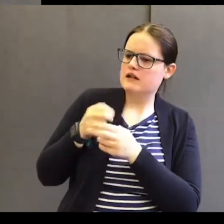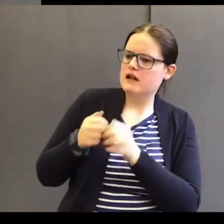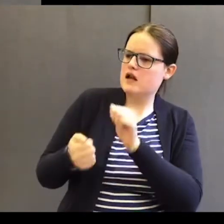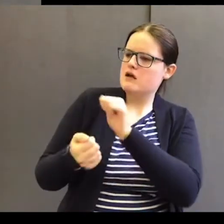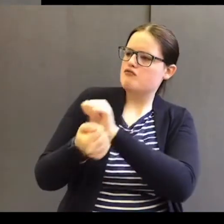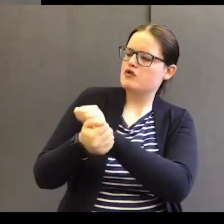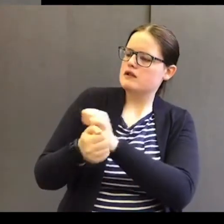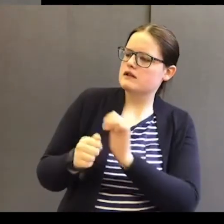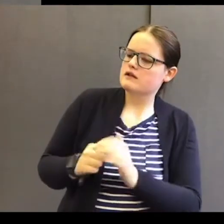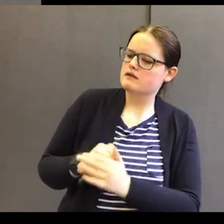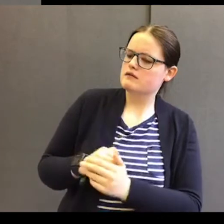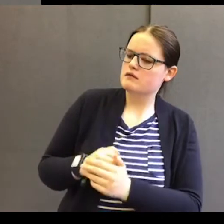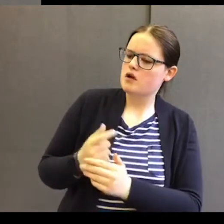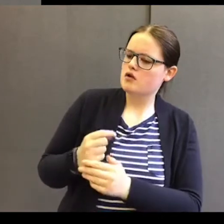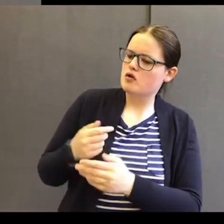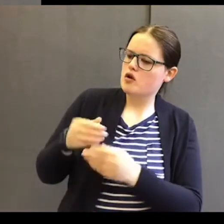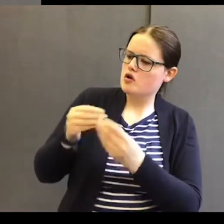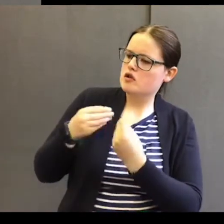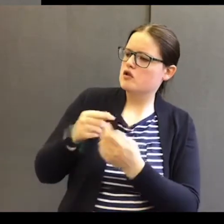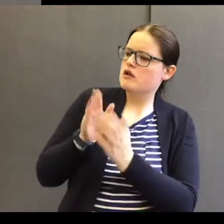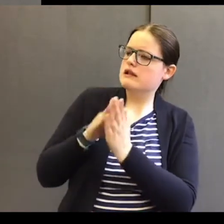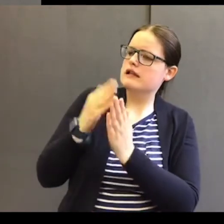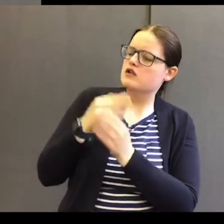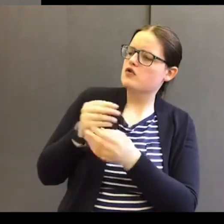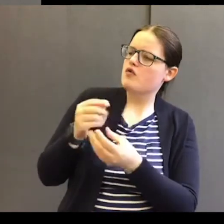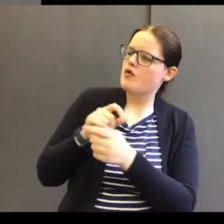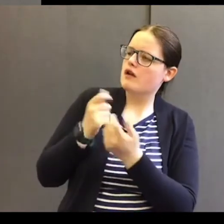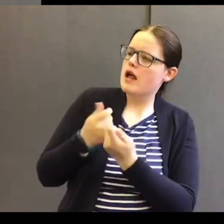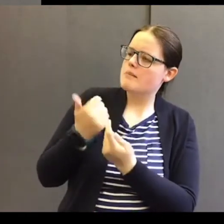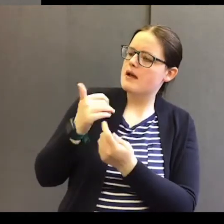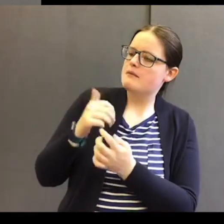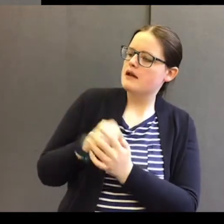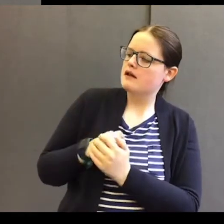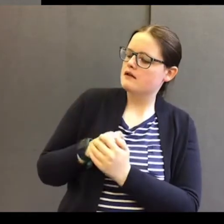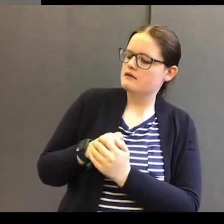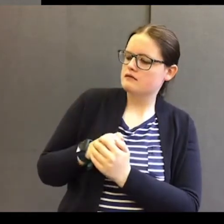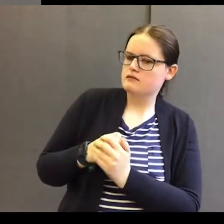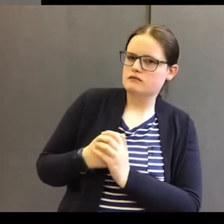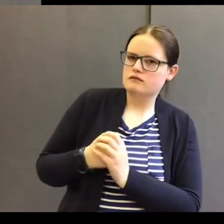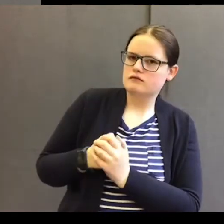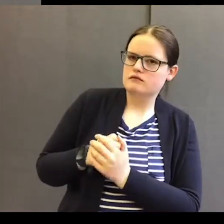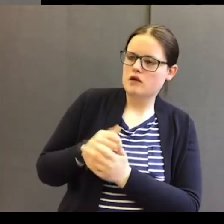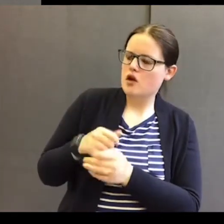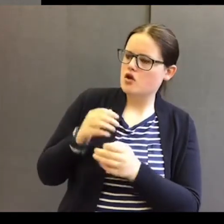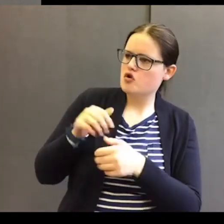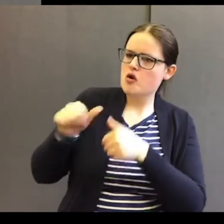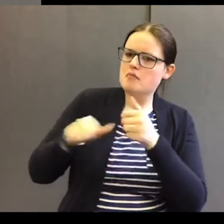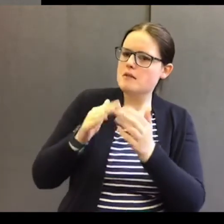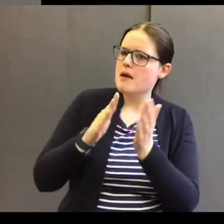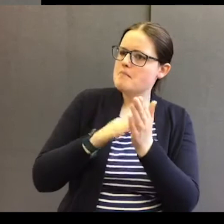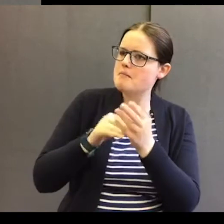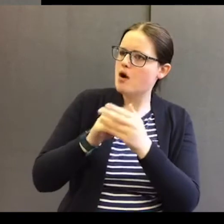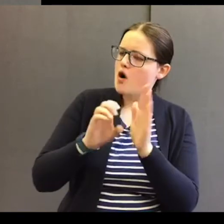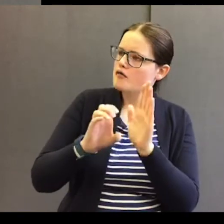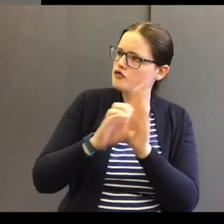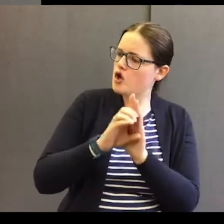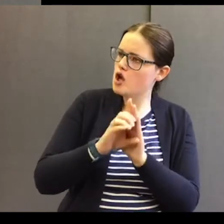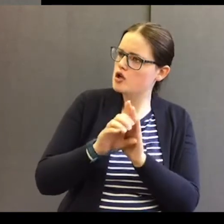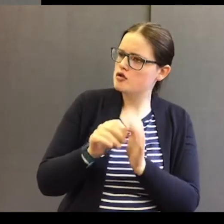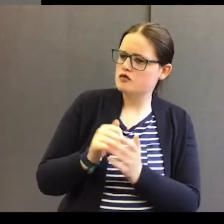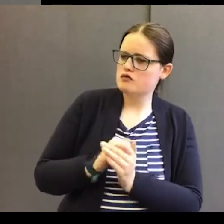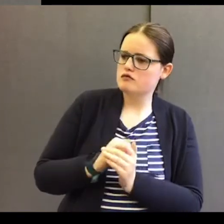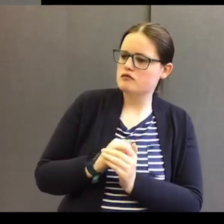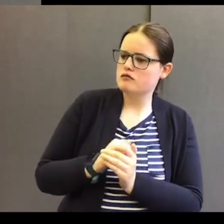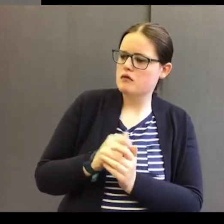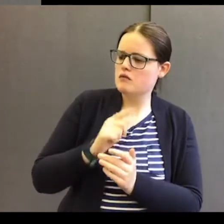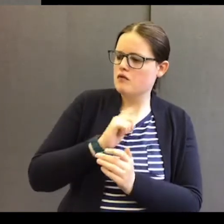you come and visit in the prison? Could you teach a Sunday school class? Would you become a